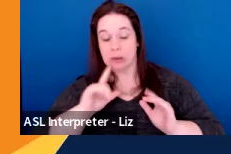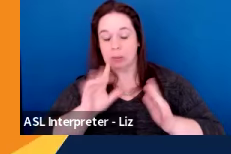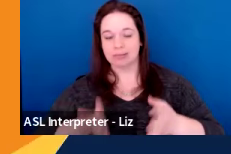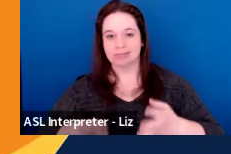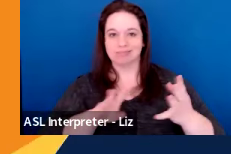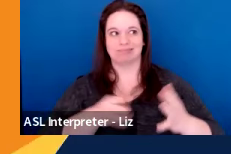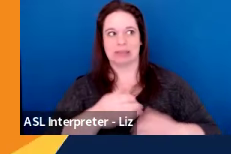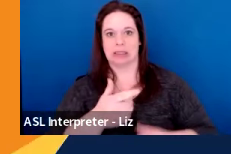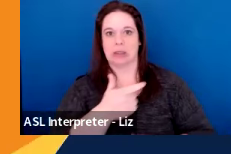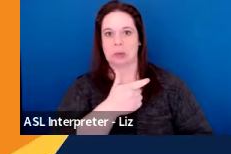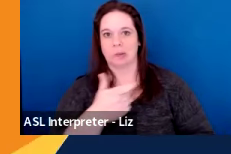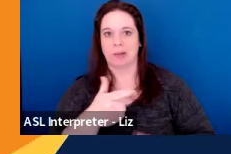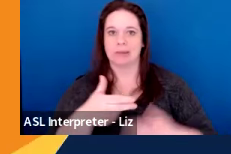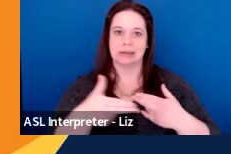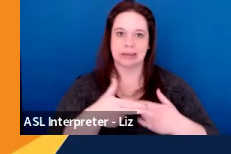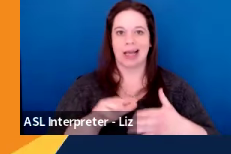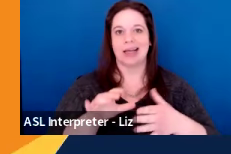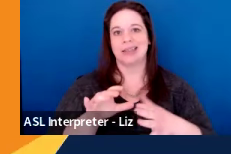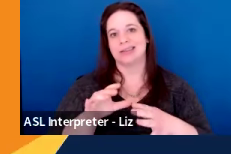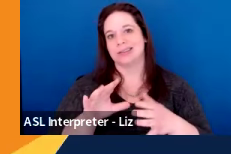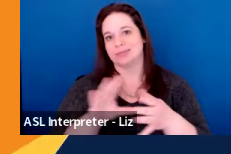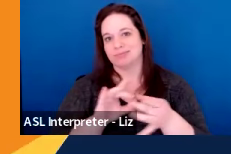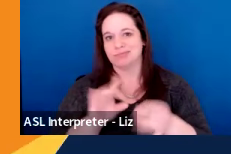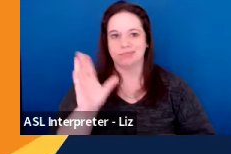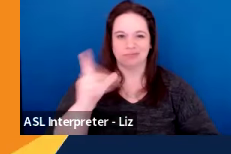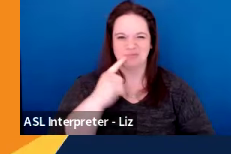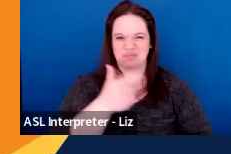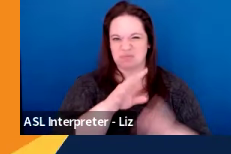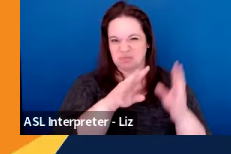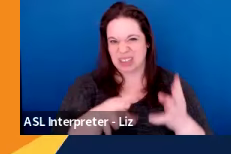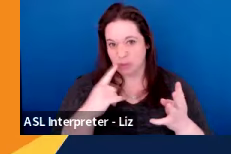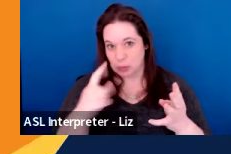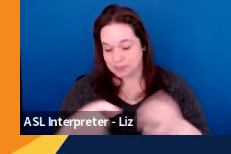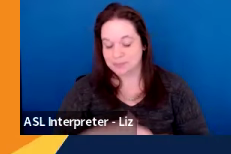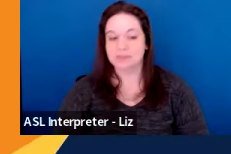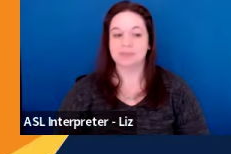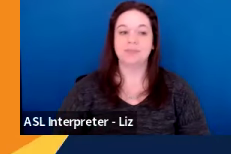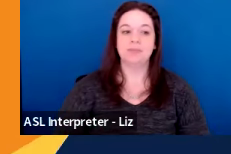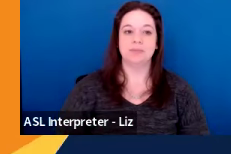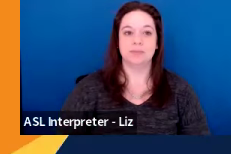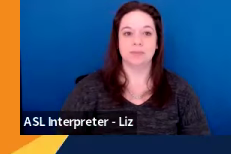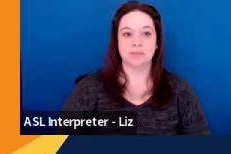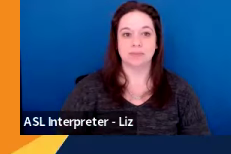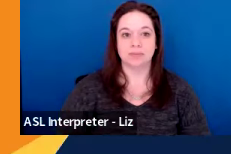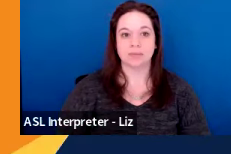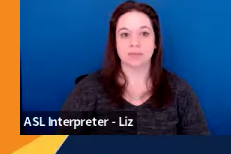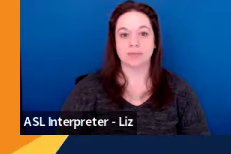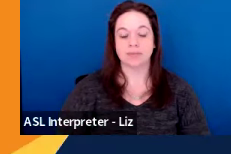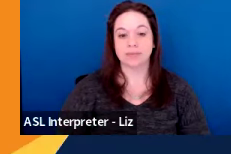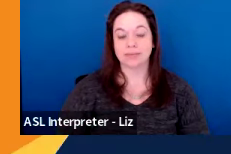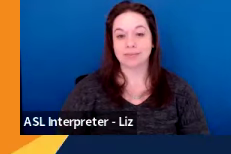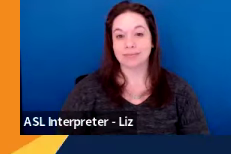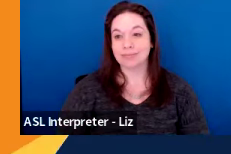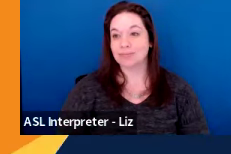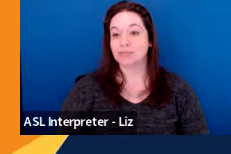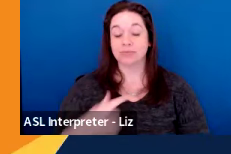the website and you can review these and download them if you need them. I am going to turn off my